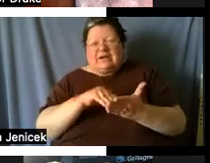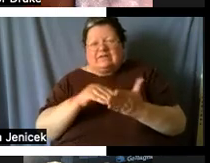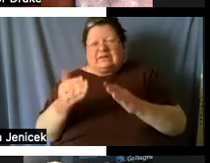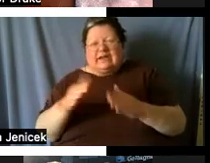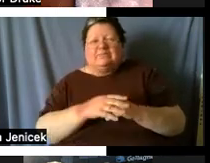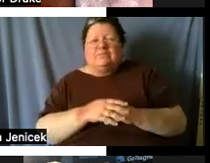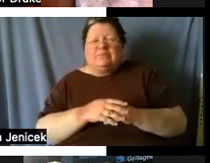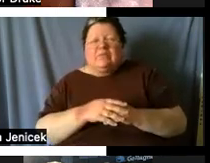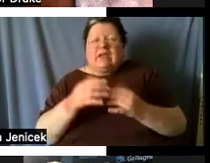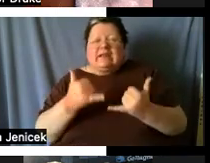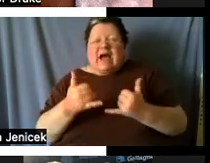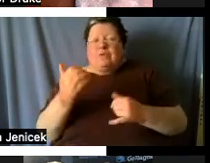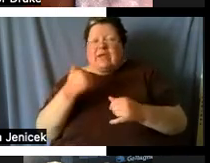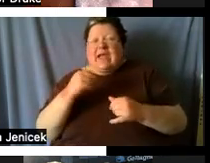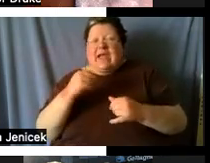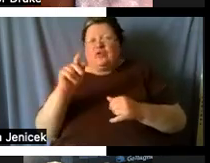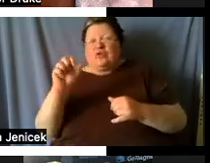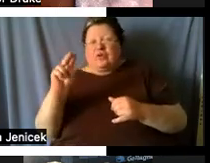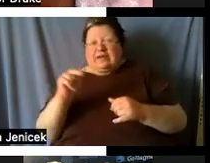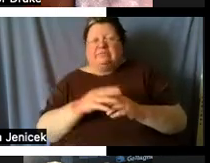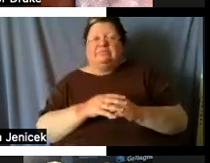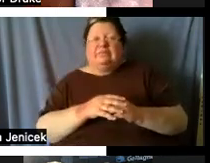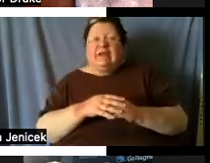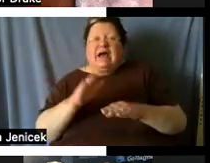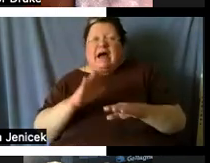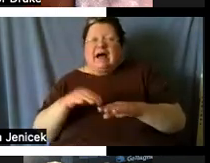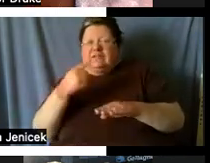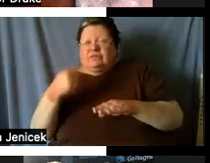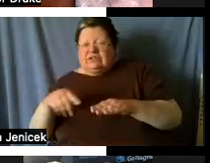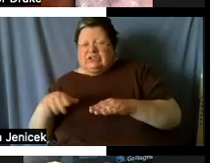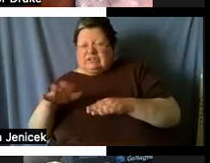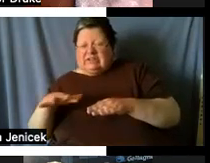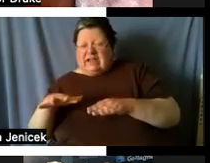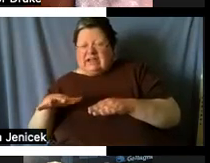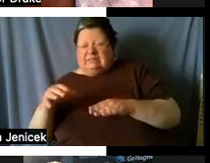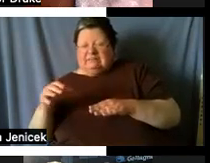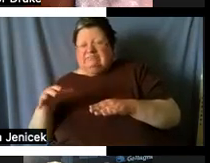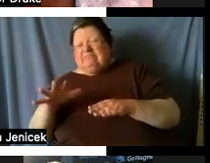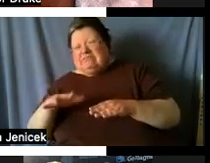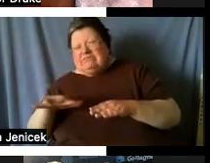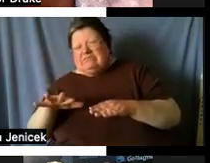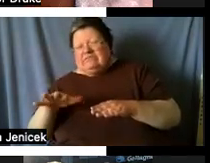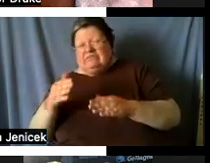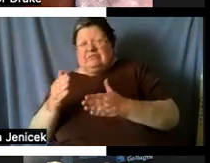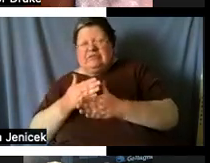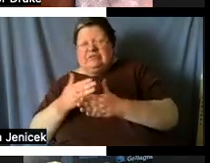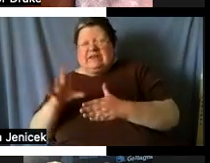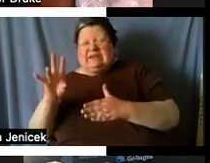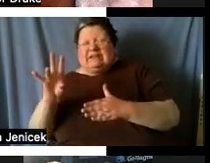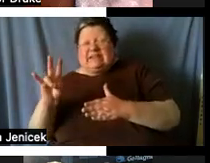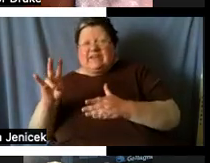Now we have Ukraine. And on the Russian side, estimates are that between 7,000 and 15,000